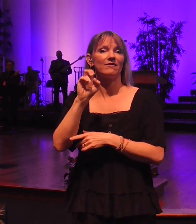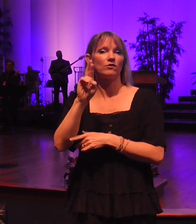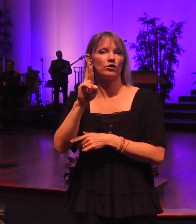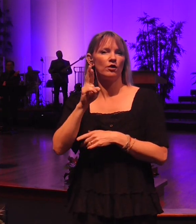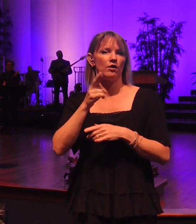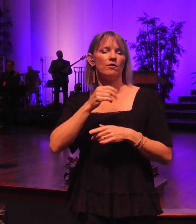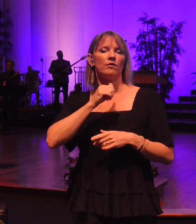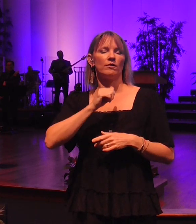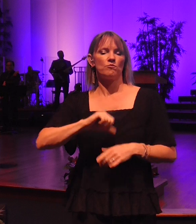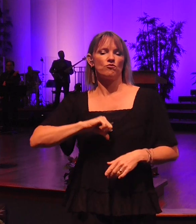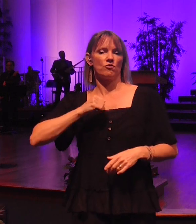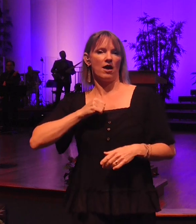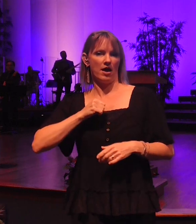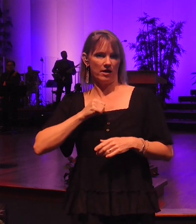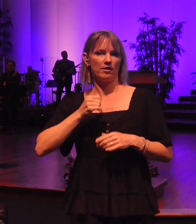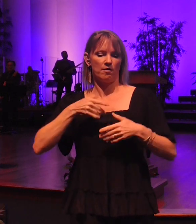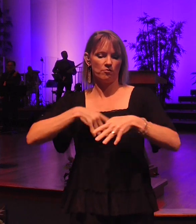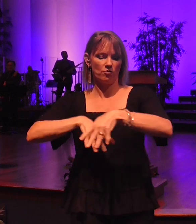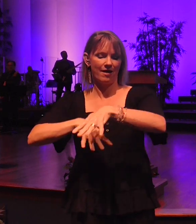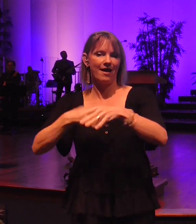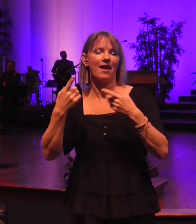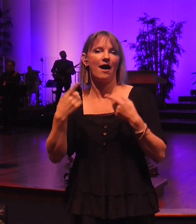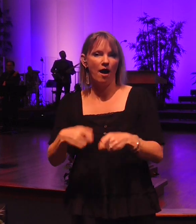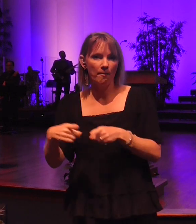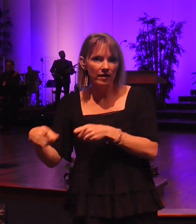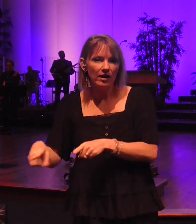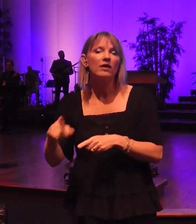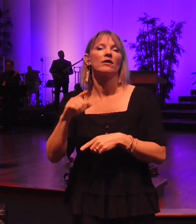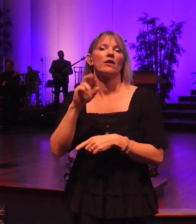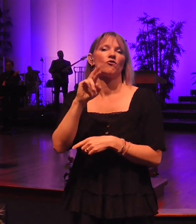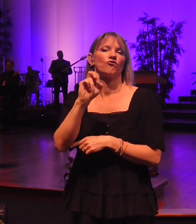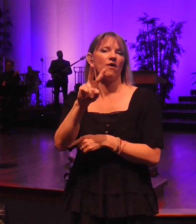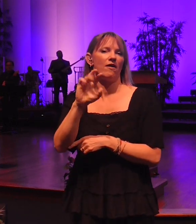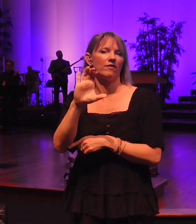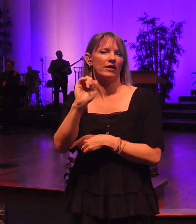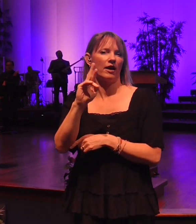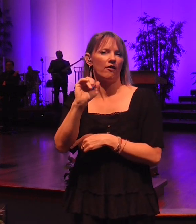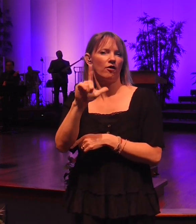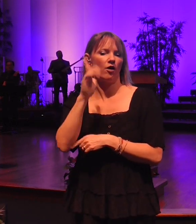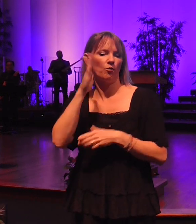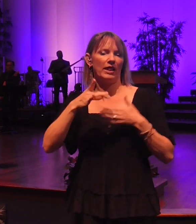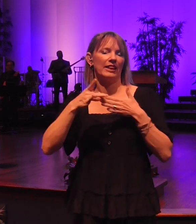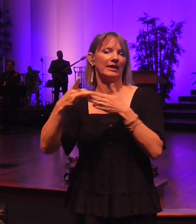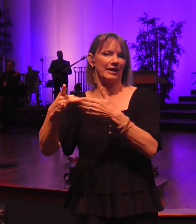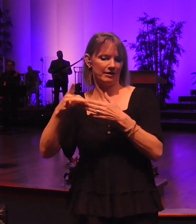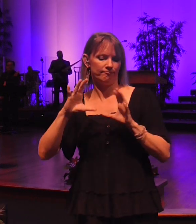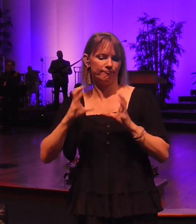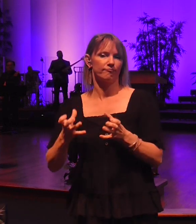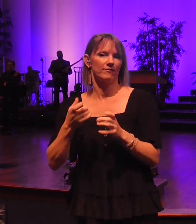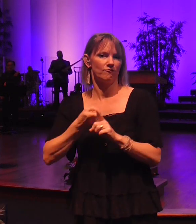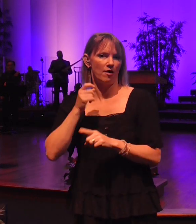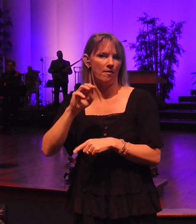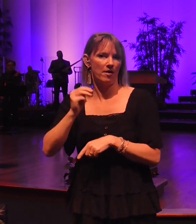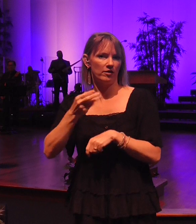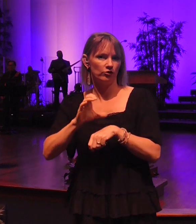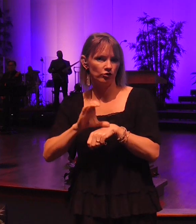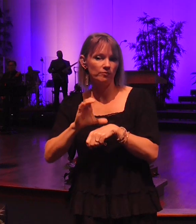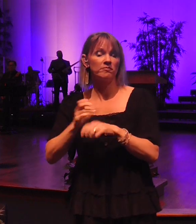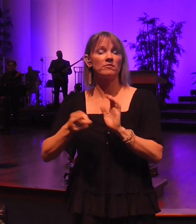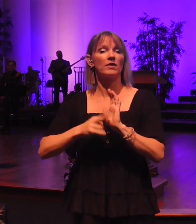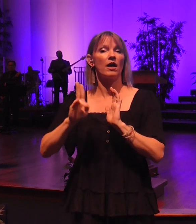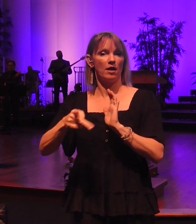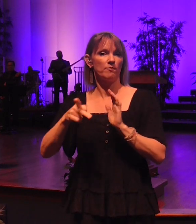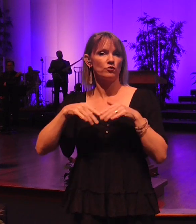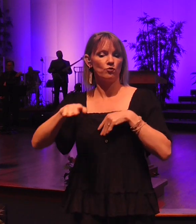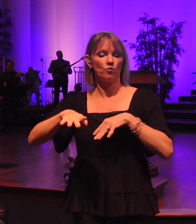our LGBTQ+ community led by Reverend Carol. So show your support and sign up to walk in the parade.